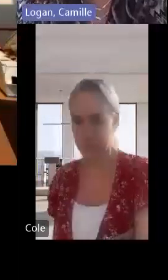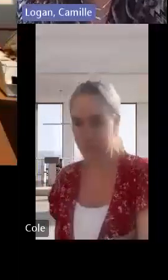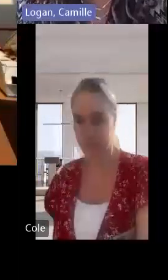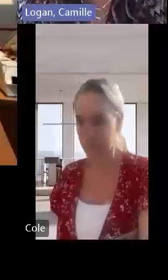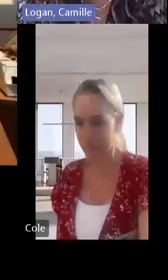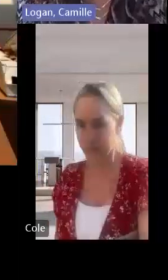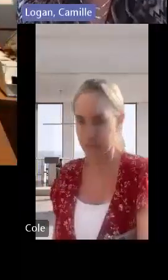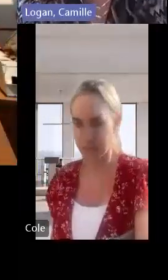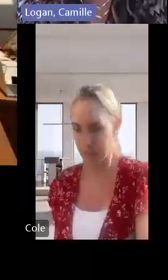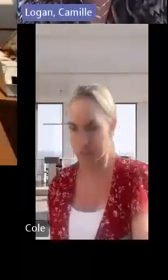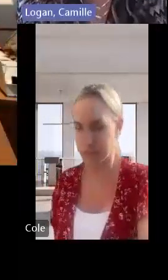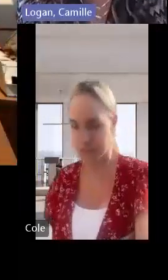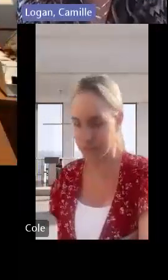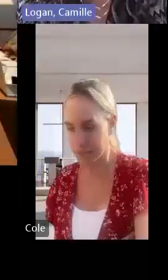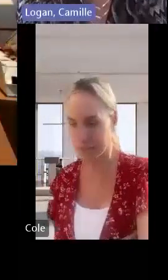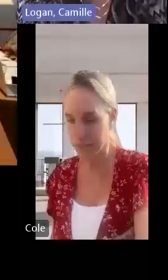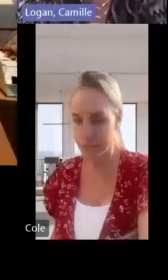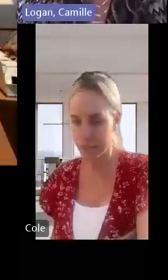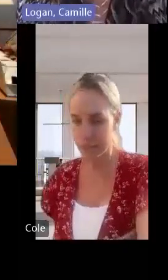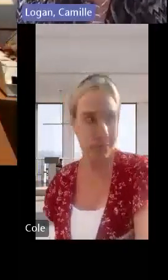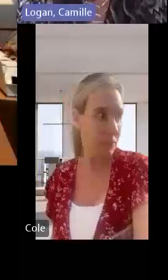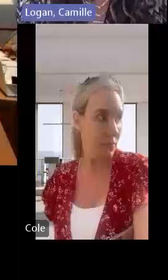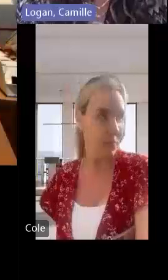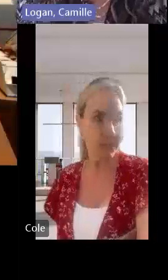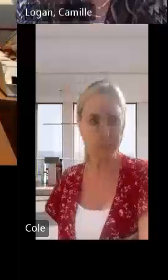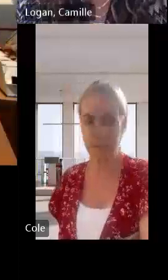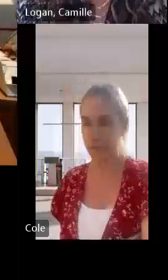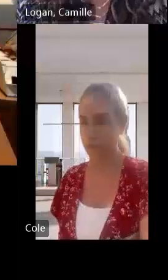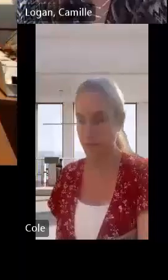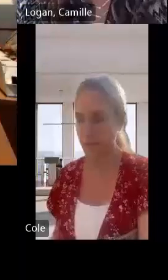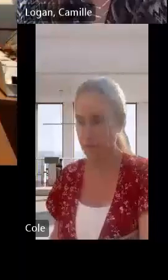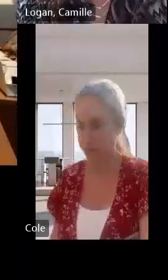AD Gill, is for 1-year renewable.